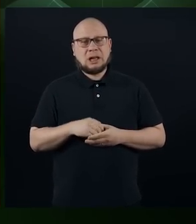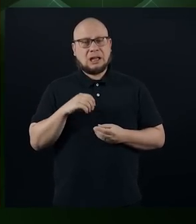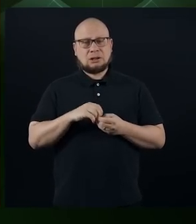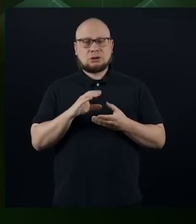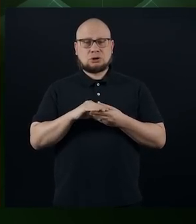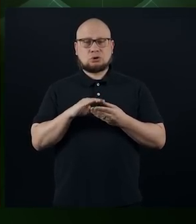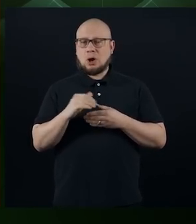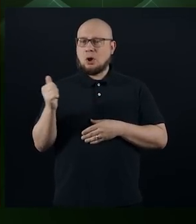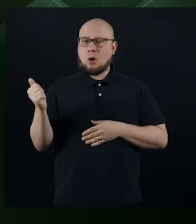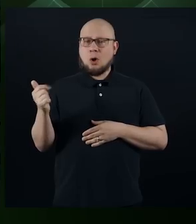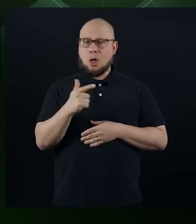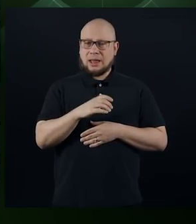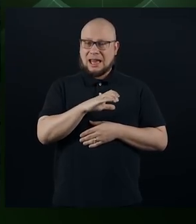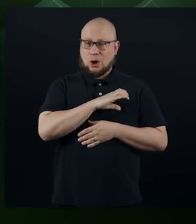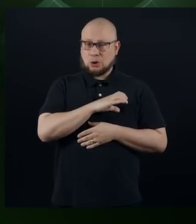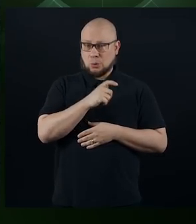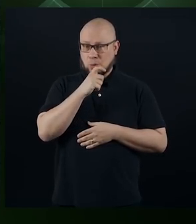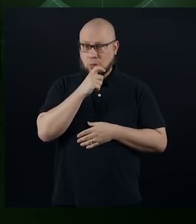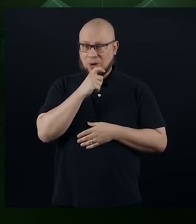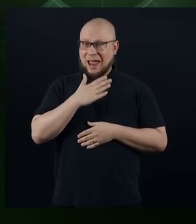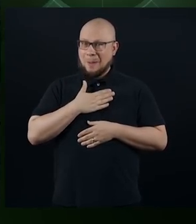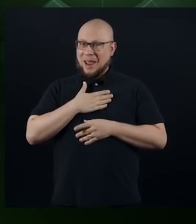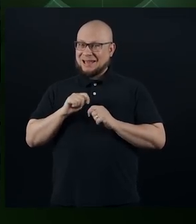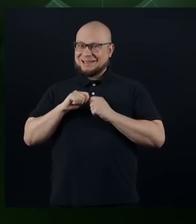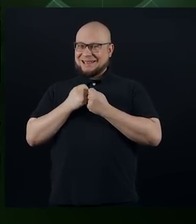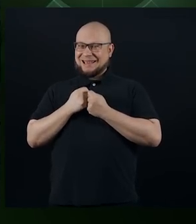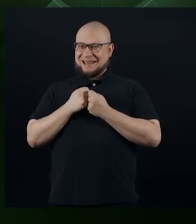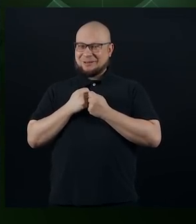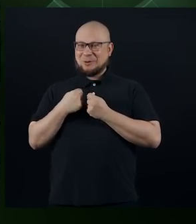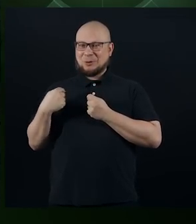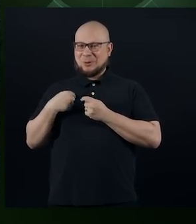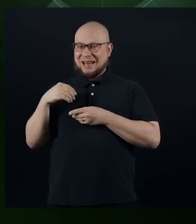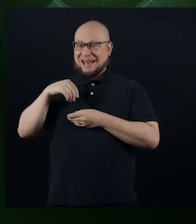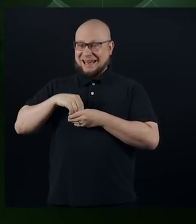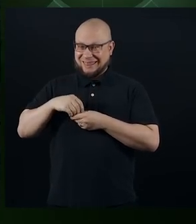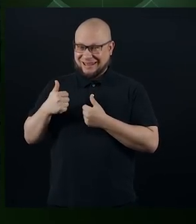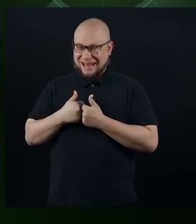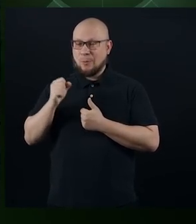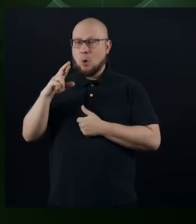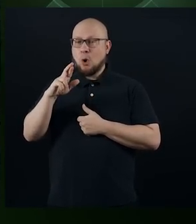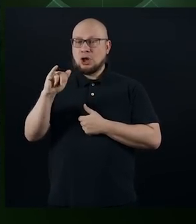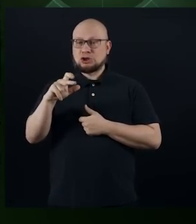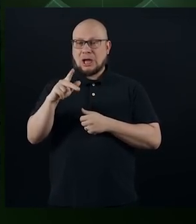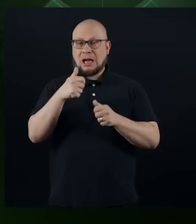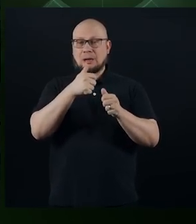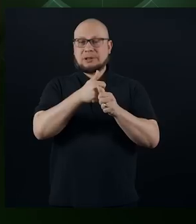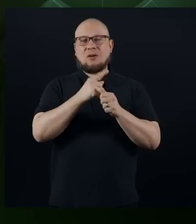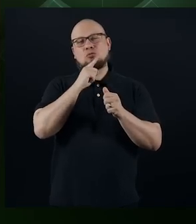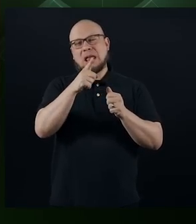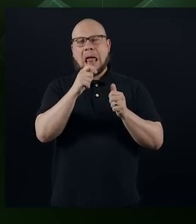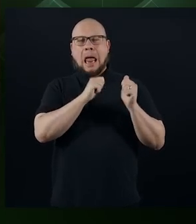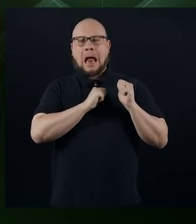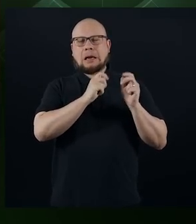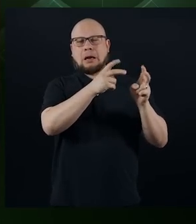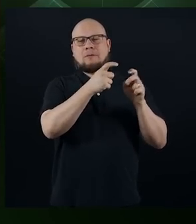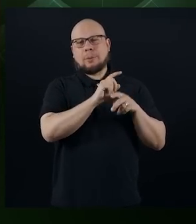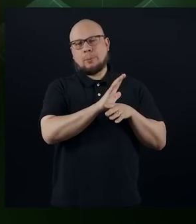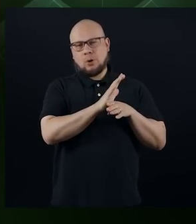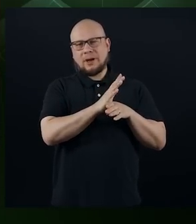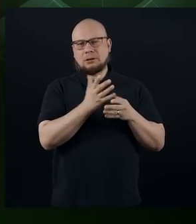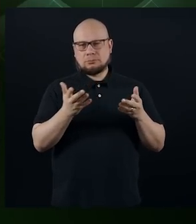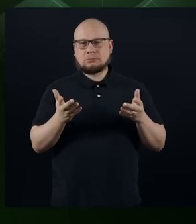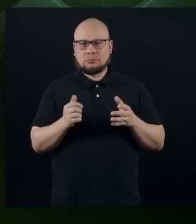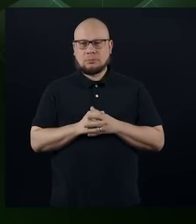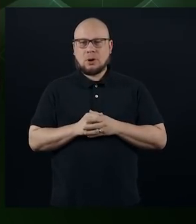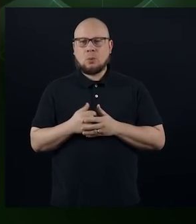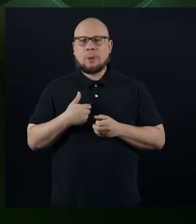either our own team — I even acted out one of the scenes myself, it was a lot of fun — or it's Jack Sparrow, the stunt double, acting out some of these scenes